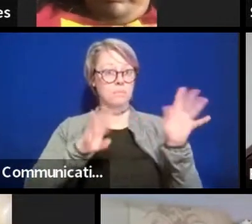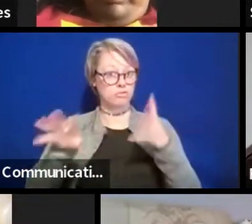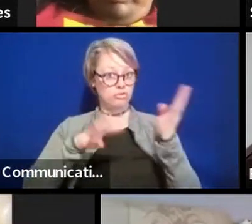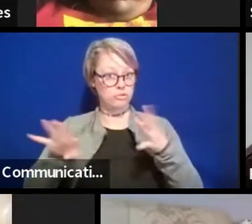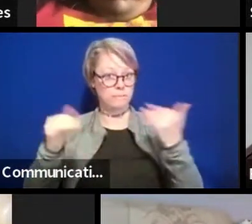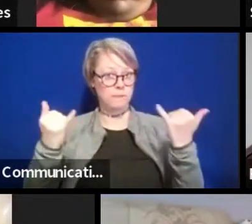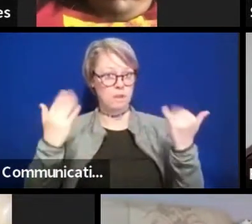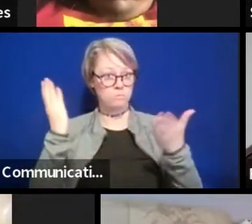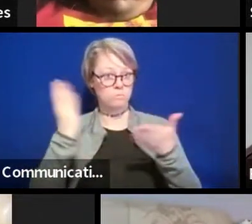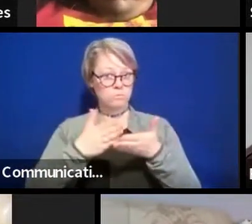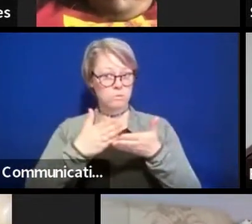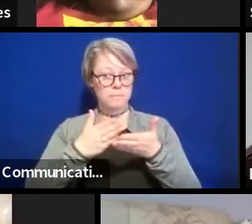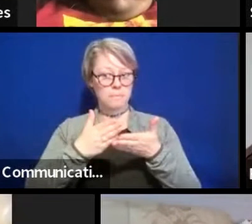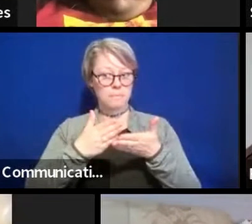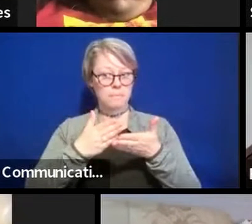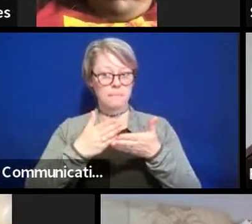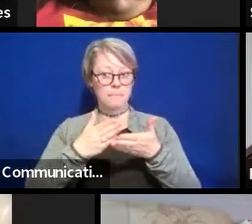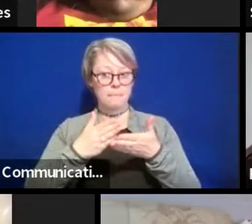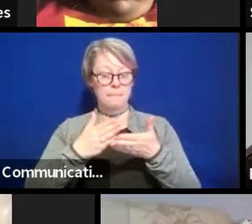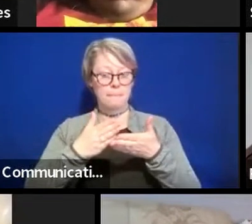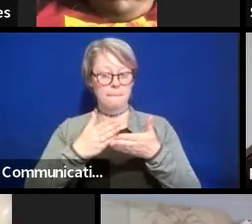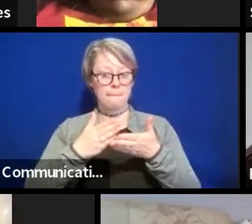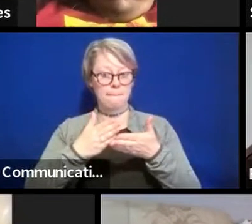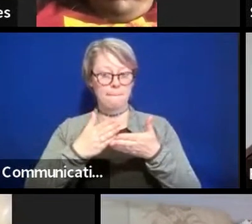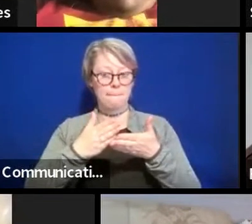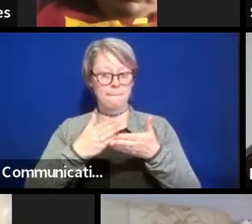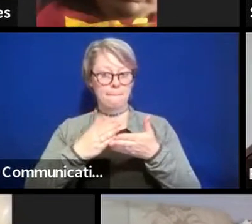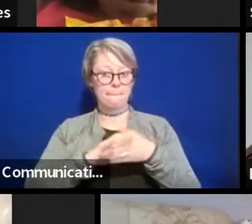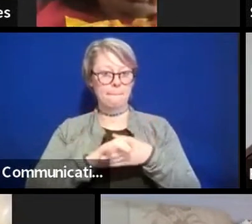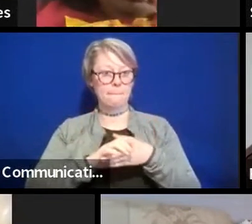and stop, let our interpreters